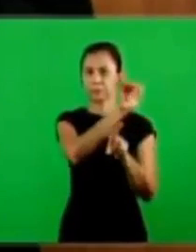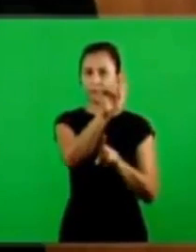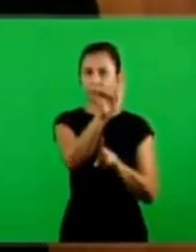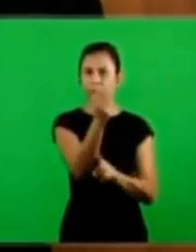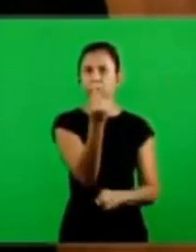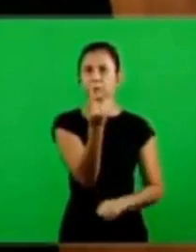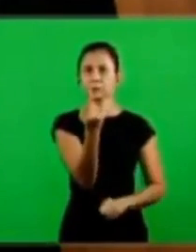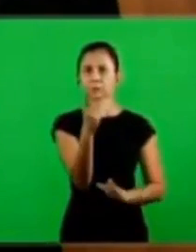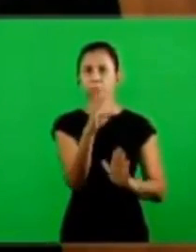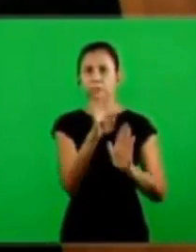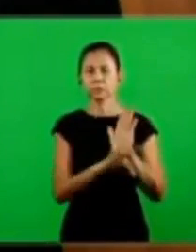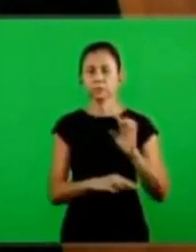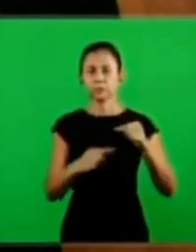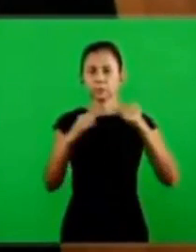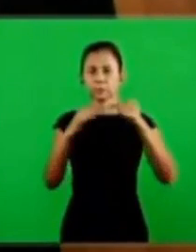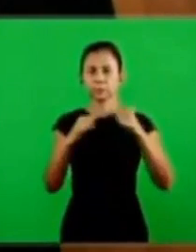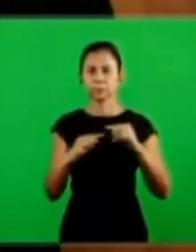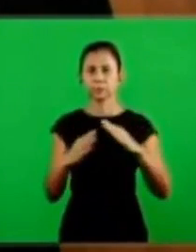texts in Luke?